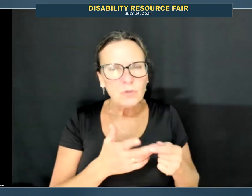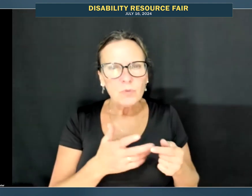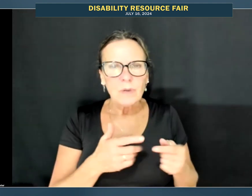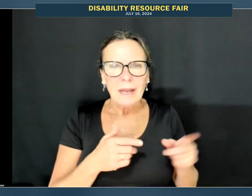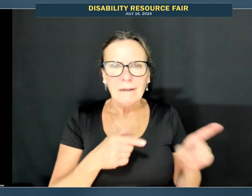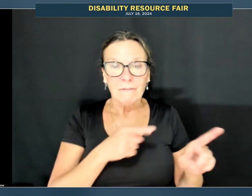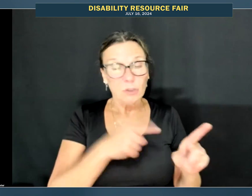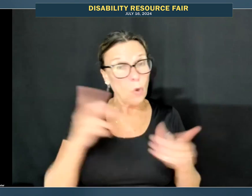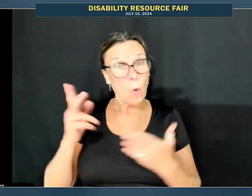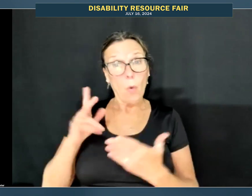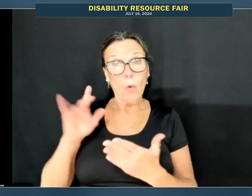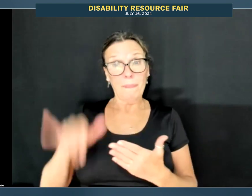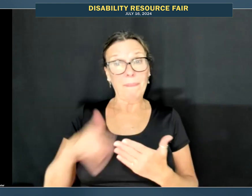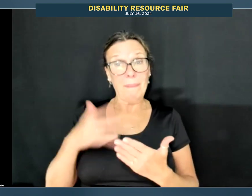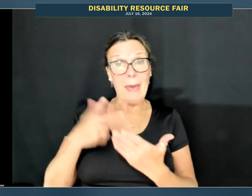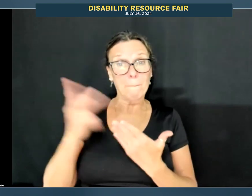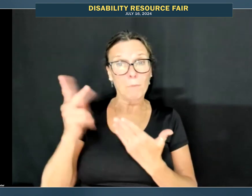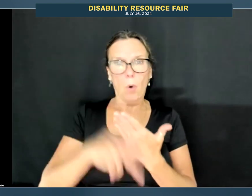program has become